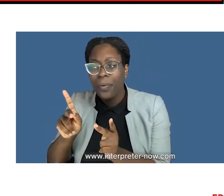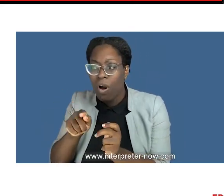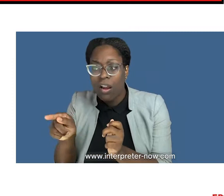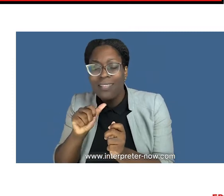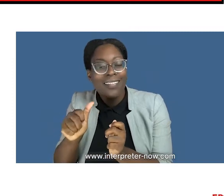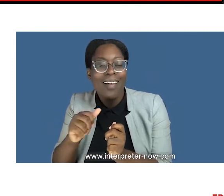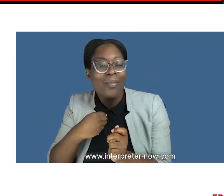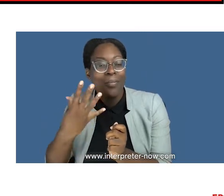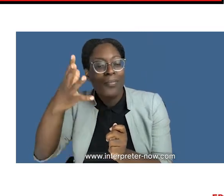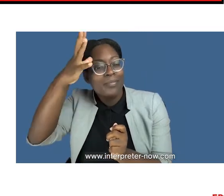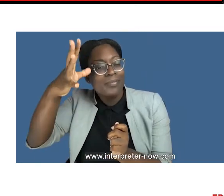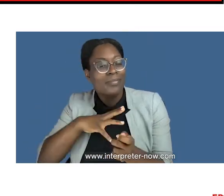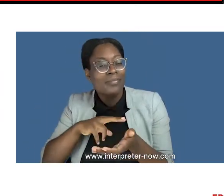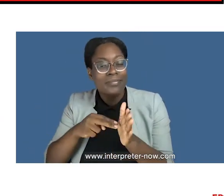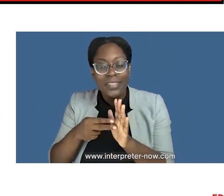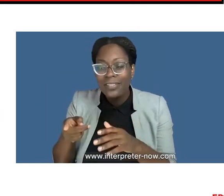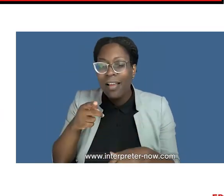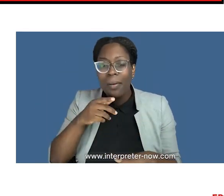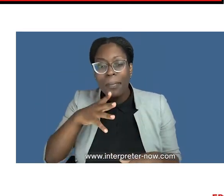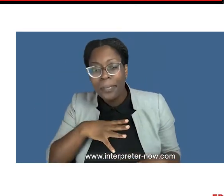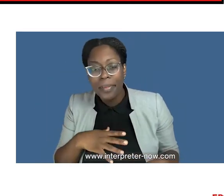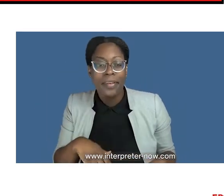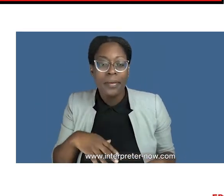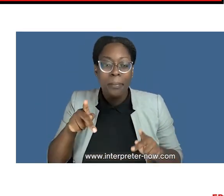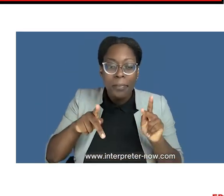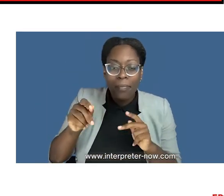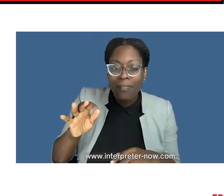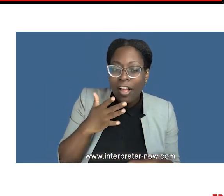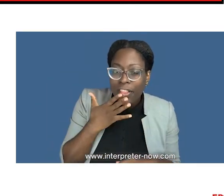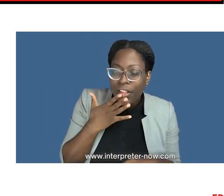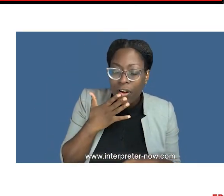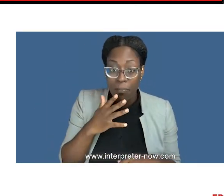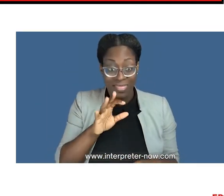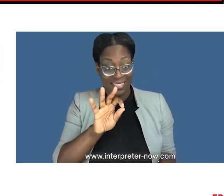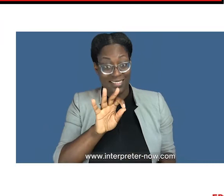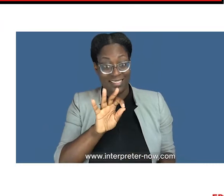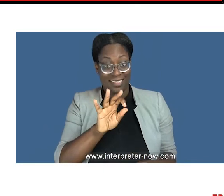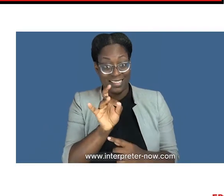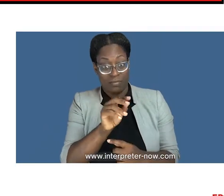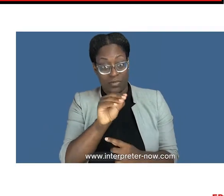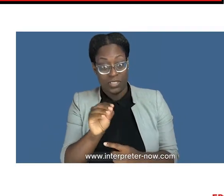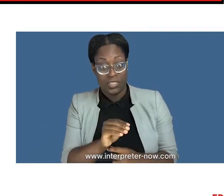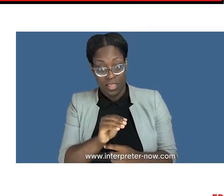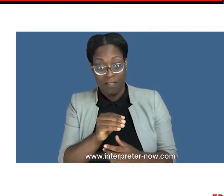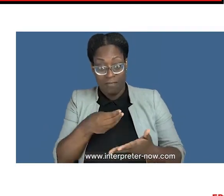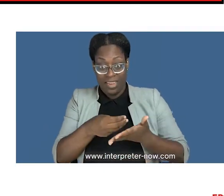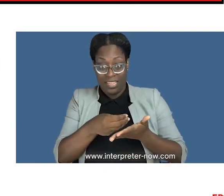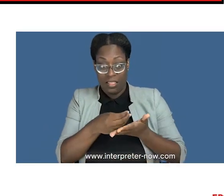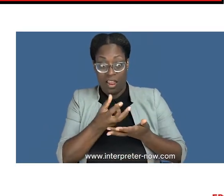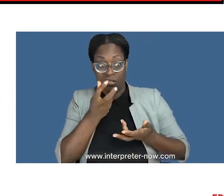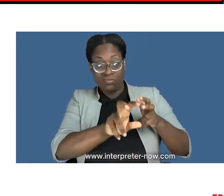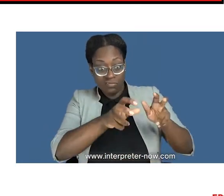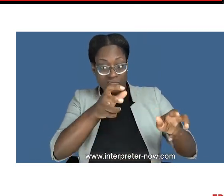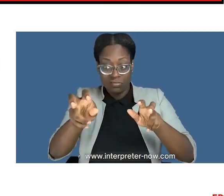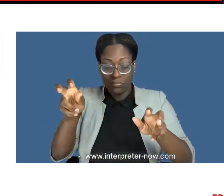right? And so that's women, that's people of color, that's anybody else. And so it's an inequitable system, and